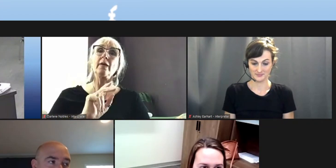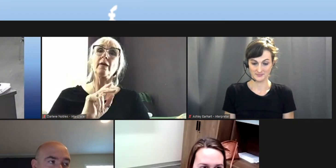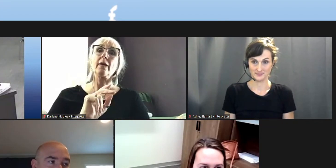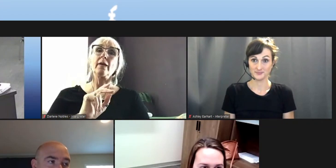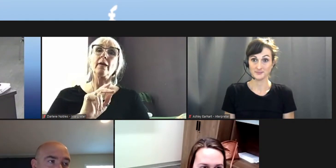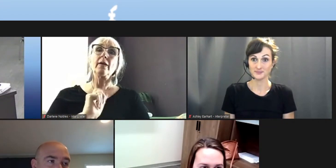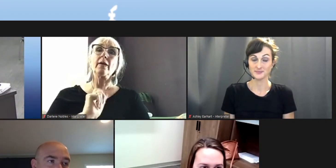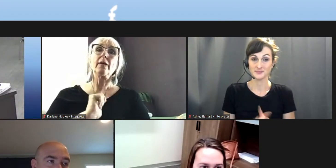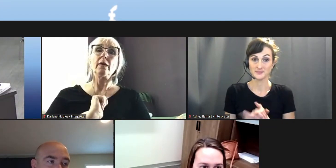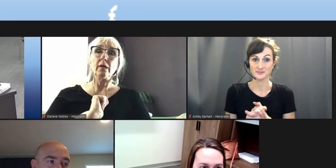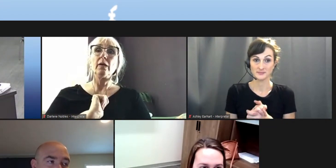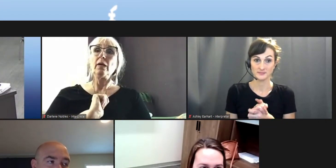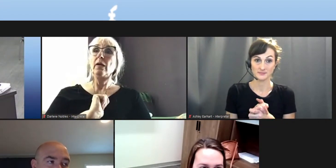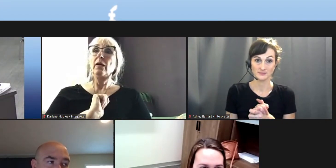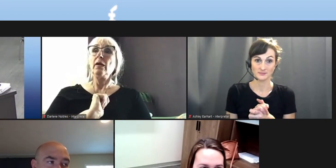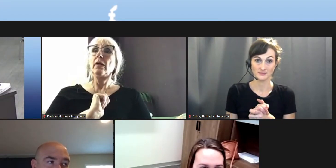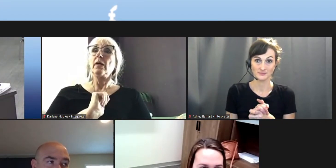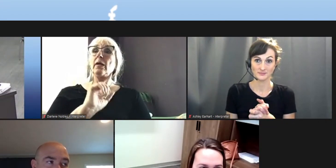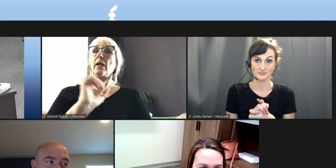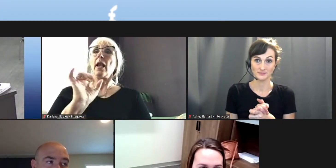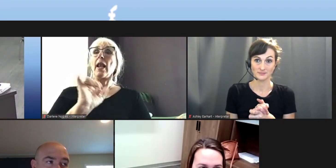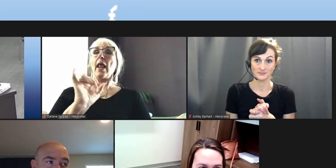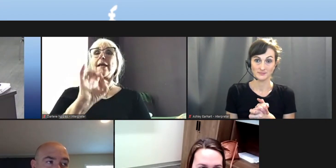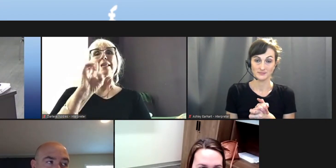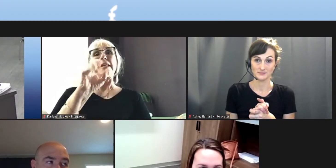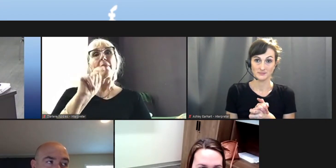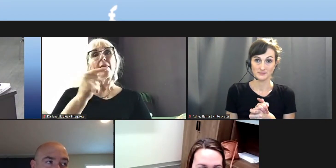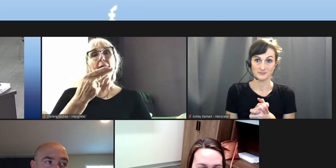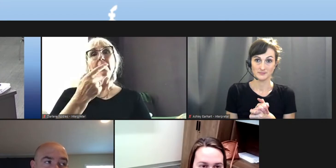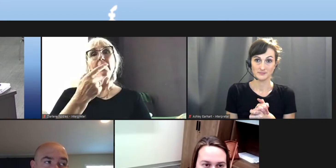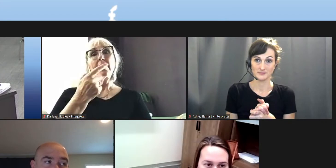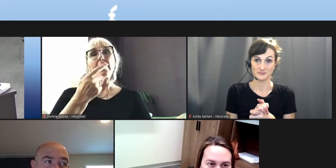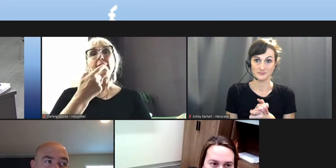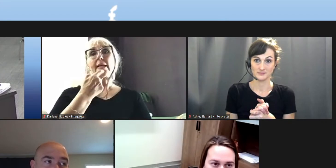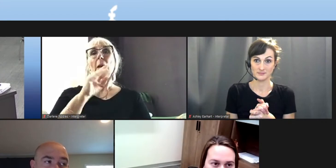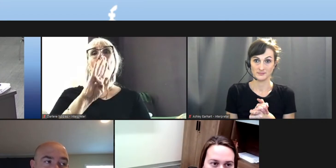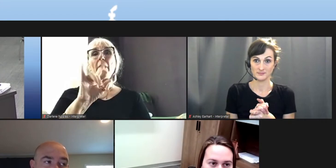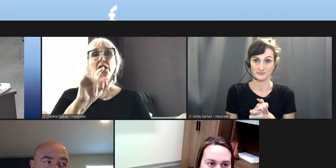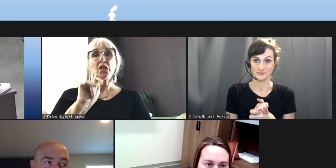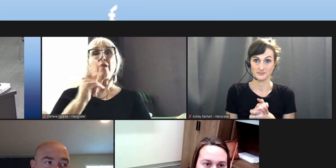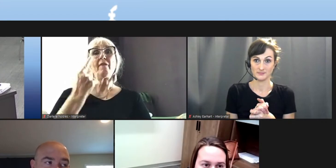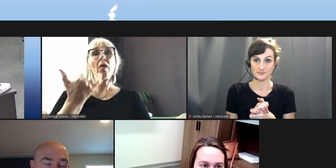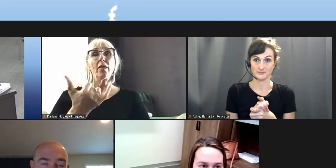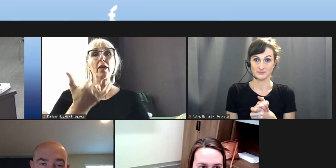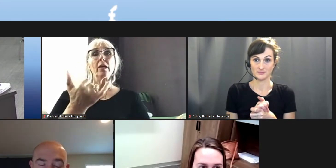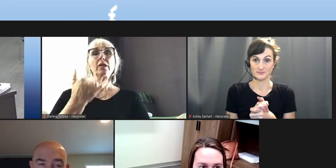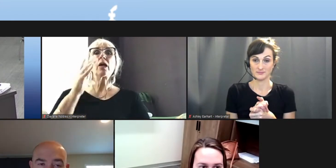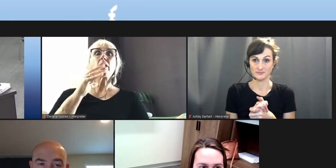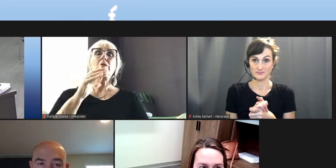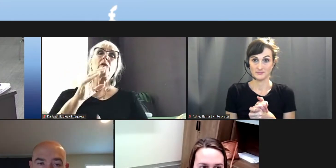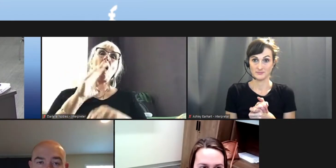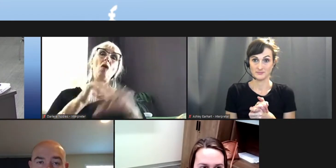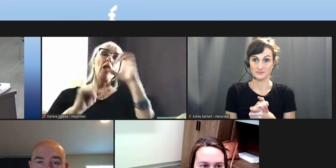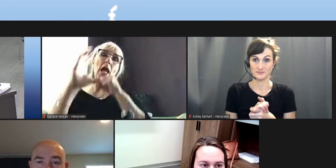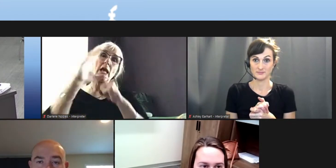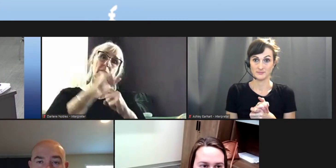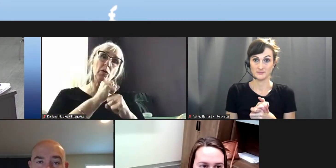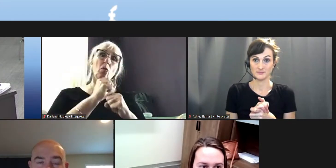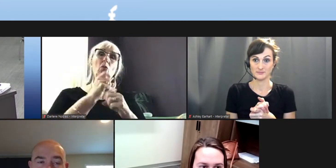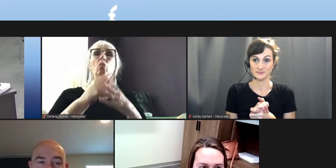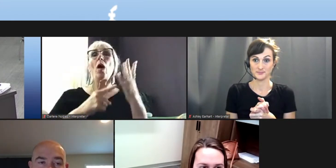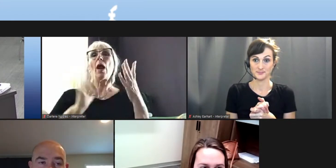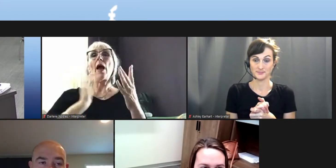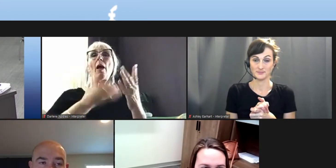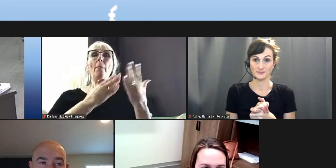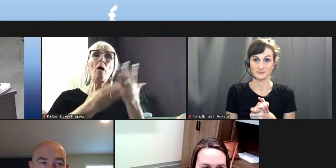And so like, Elizabeth said, we budget for this, based on an estimate of what the county's portion will be. But like